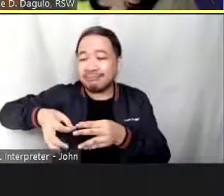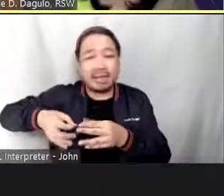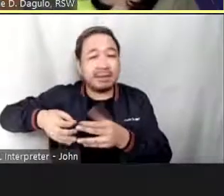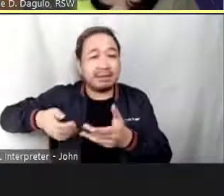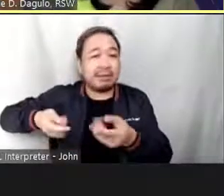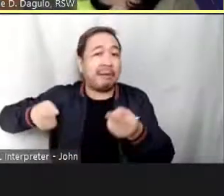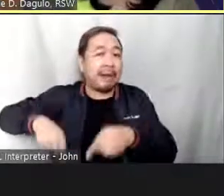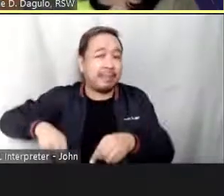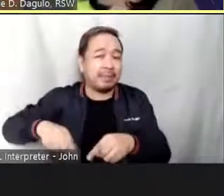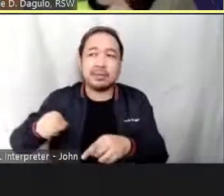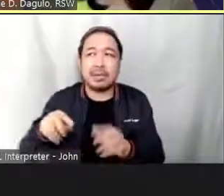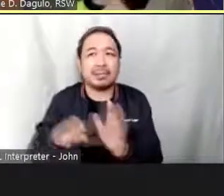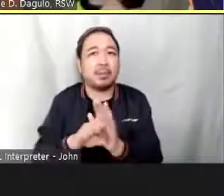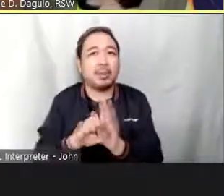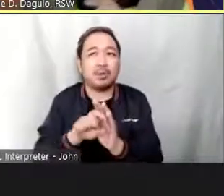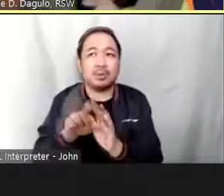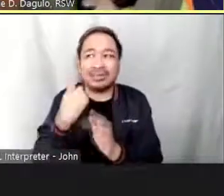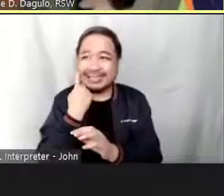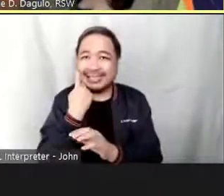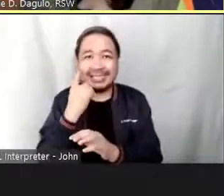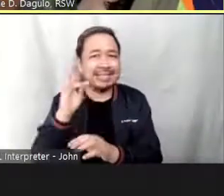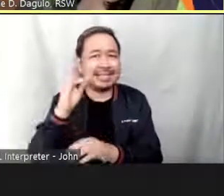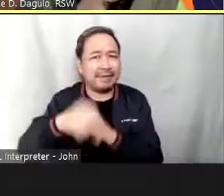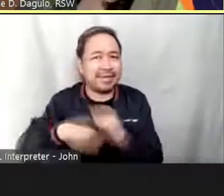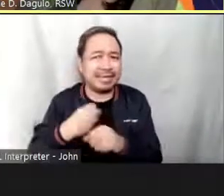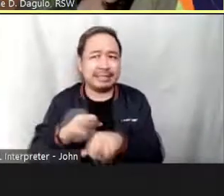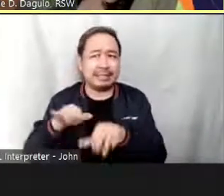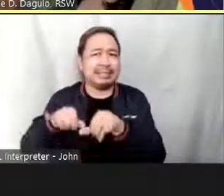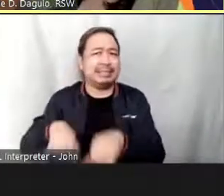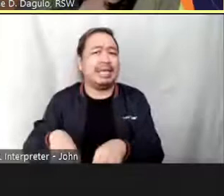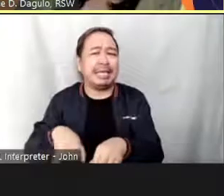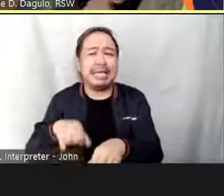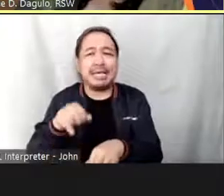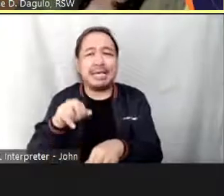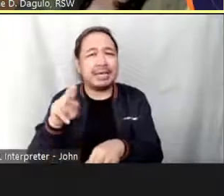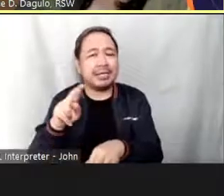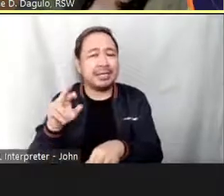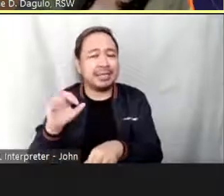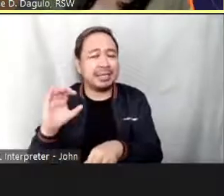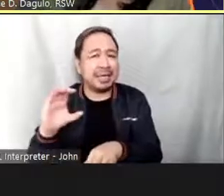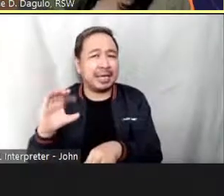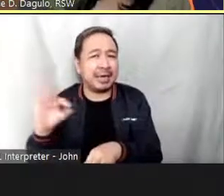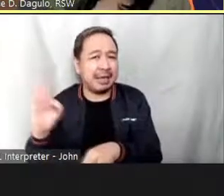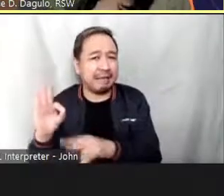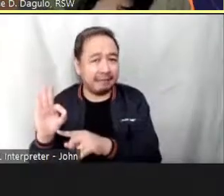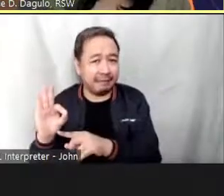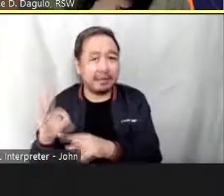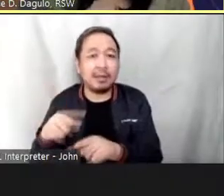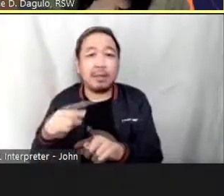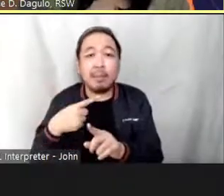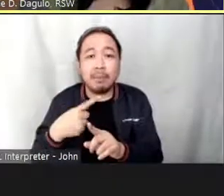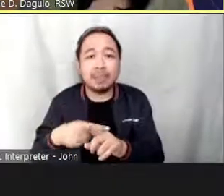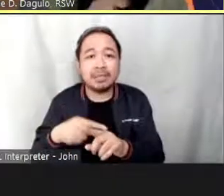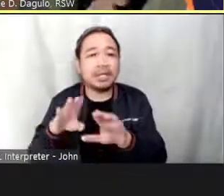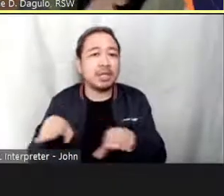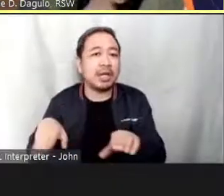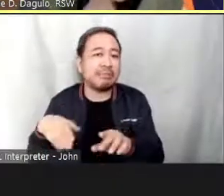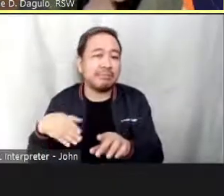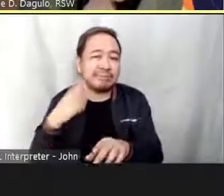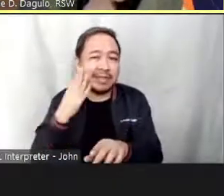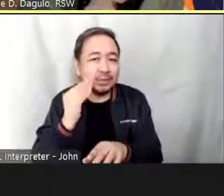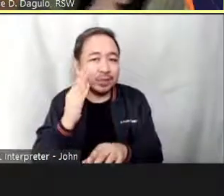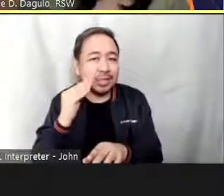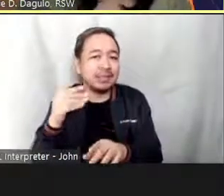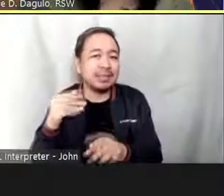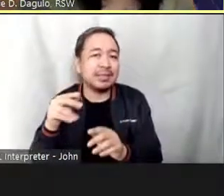facility. Children with disability is also a hindering factor. And for the child and family